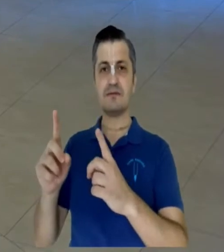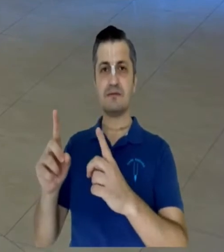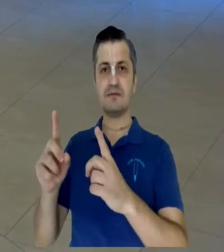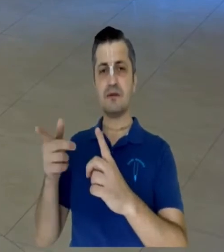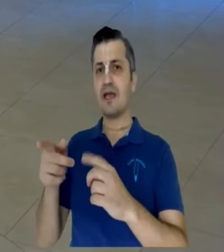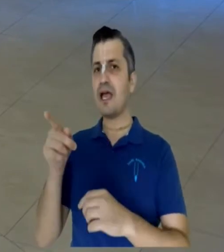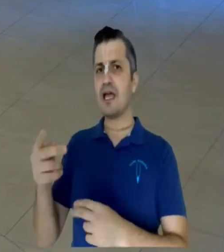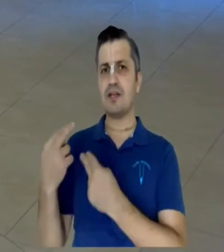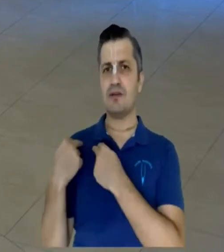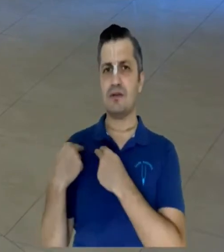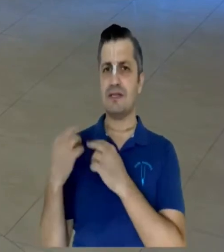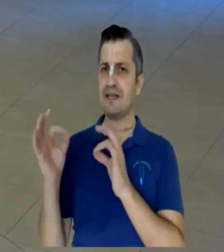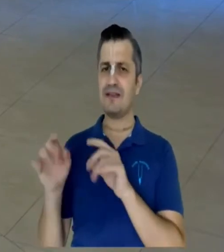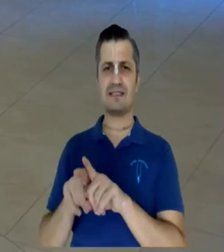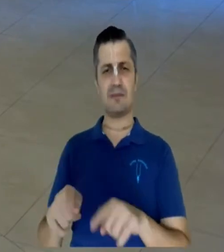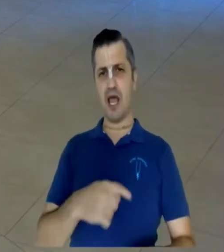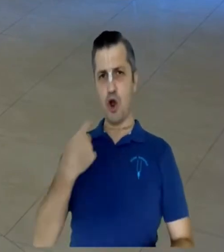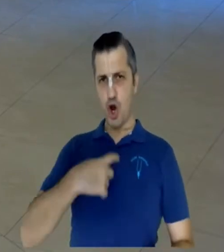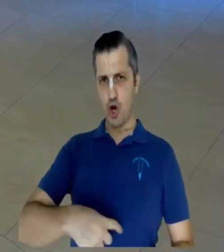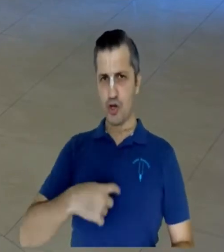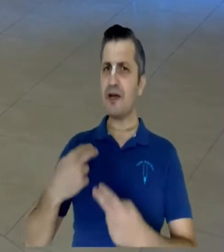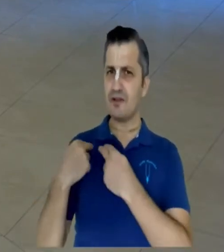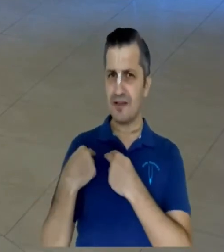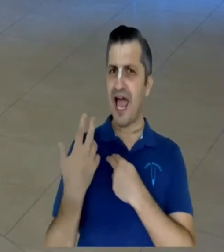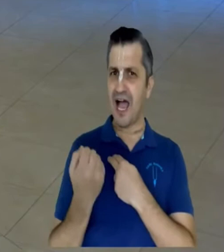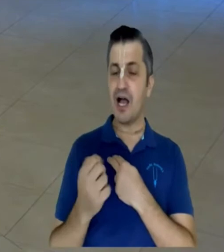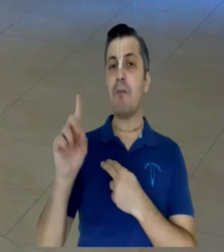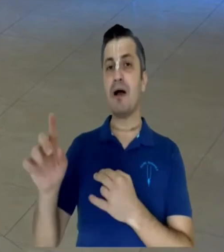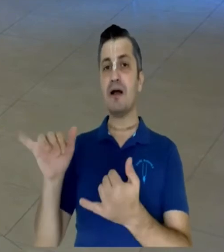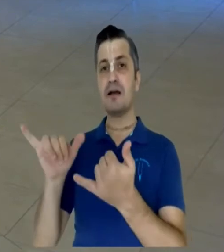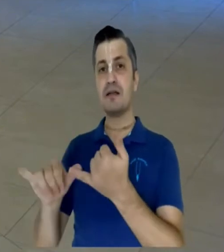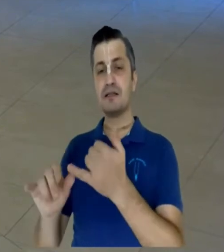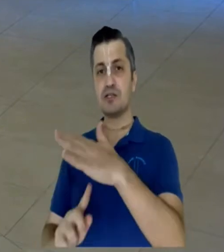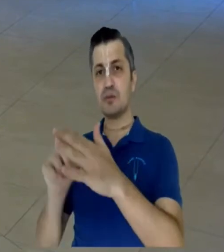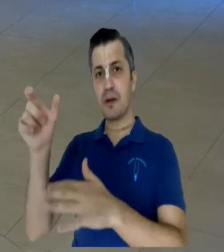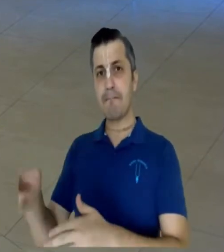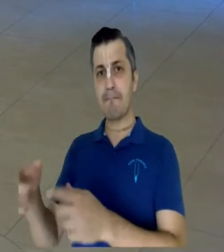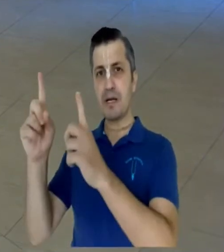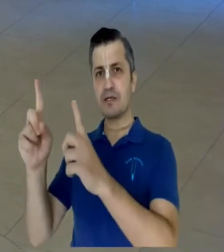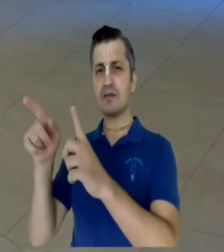duties like us. He's completely free and independent.